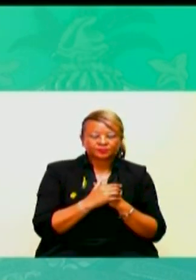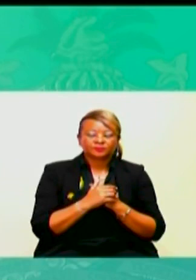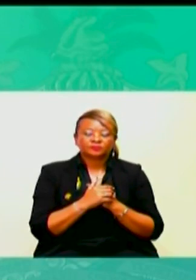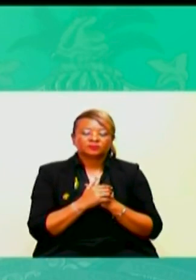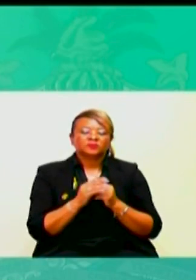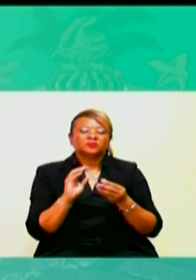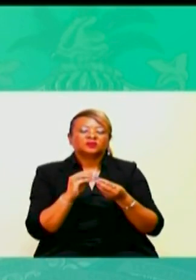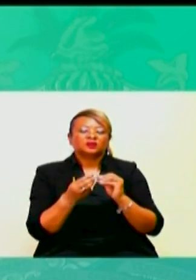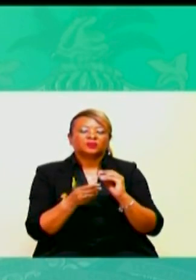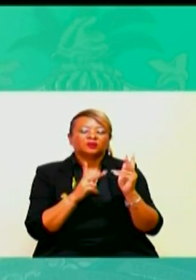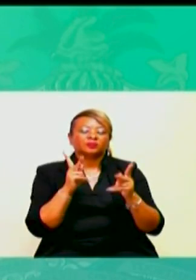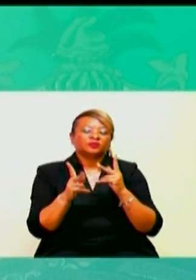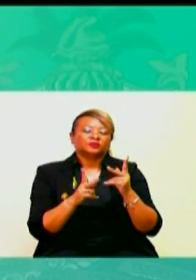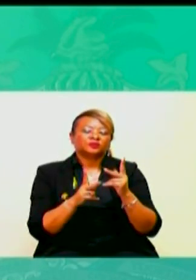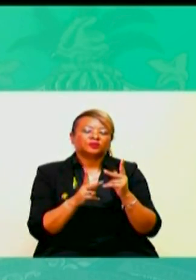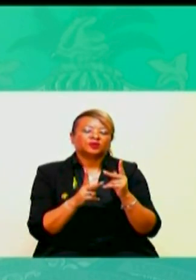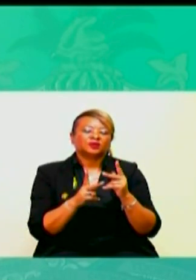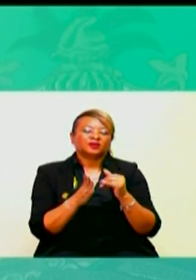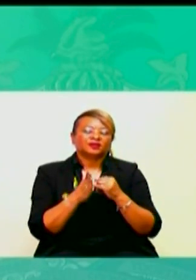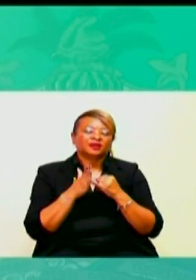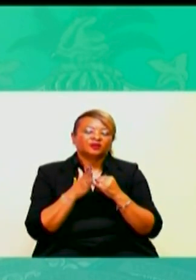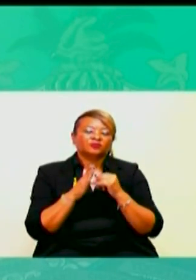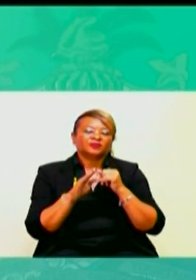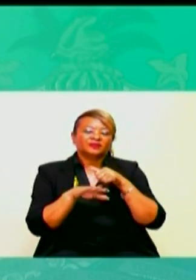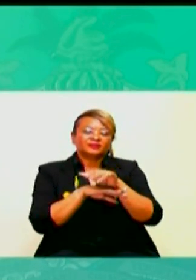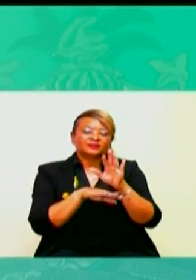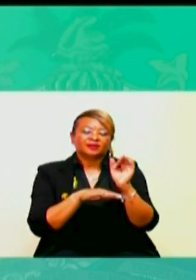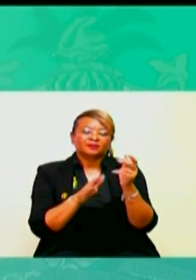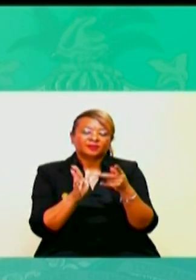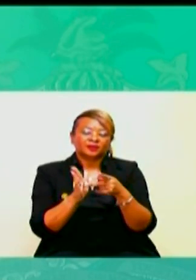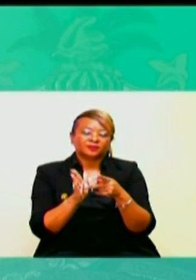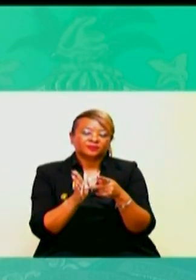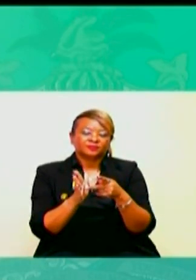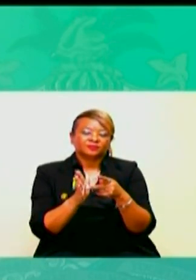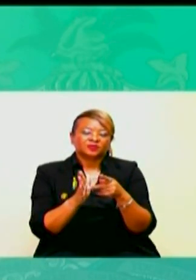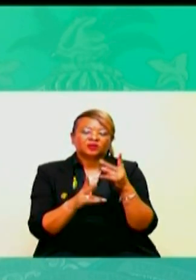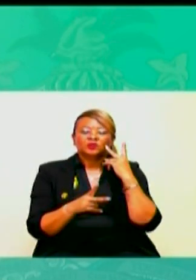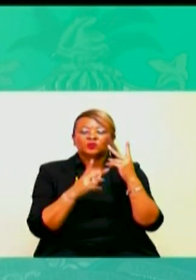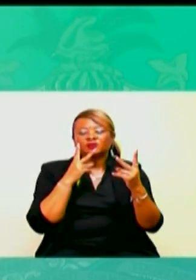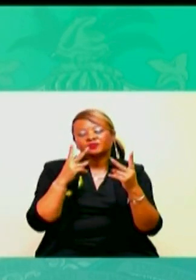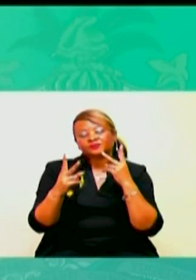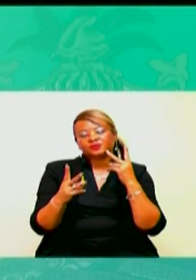number of persons that I indicated had been repatriated, we have seen